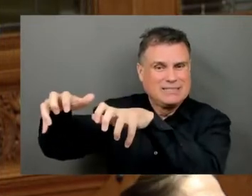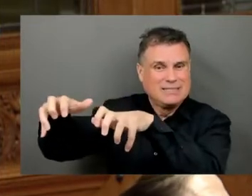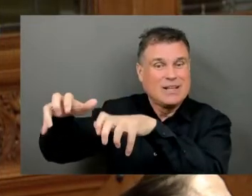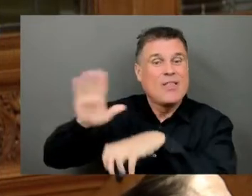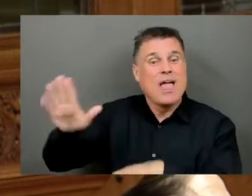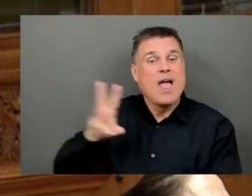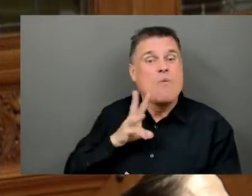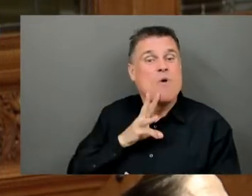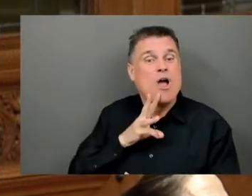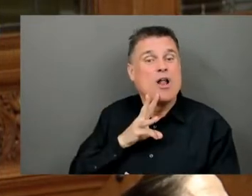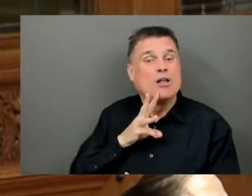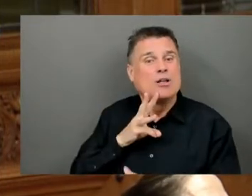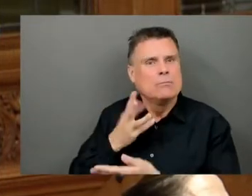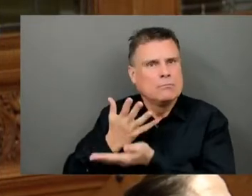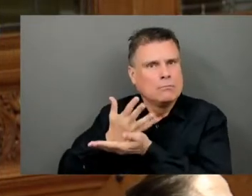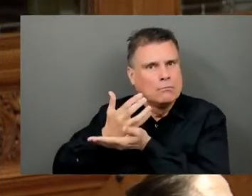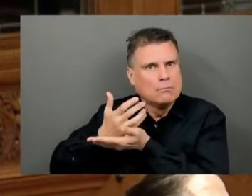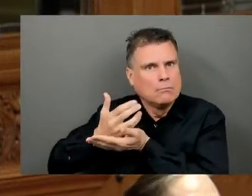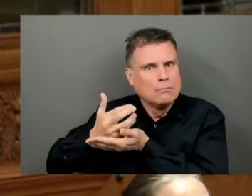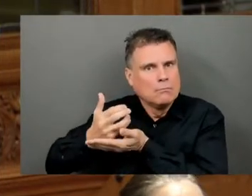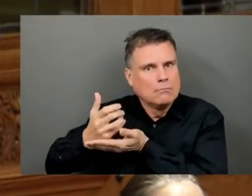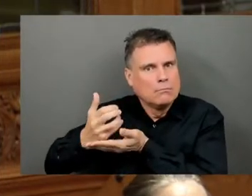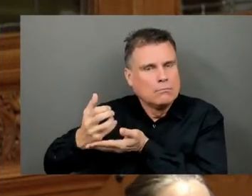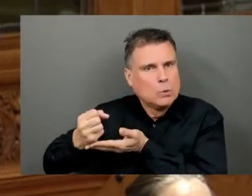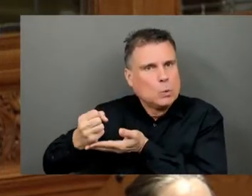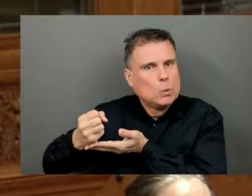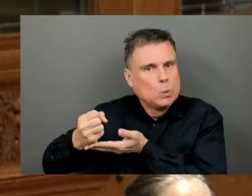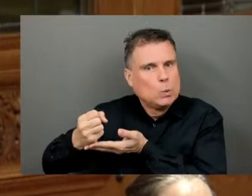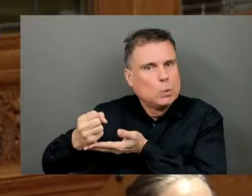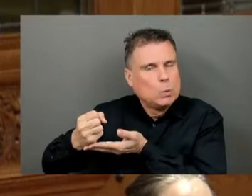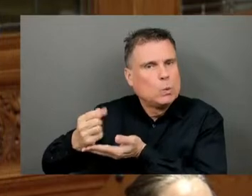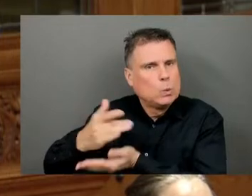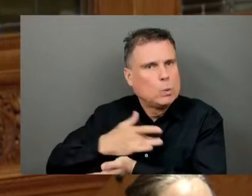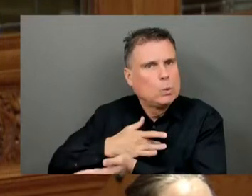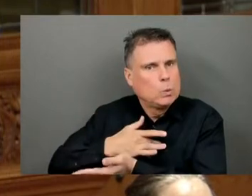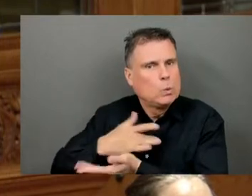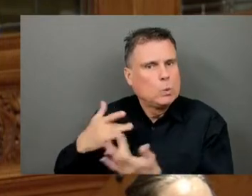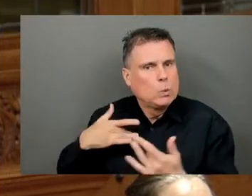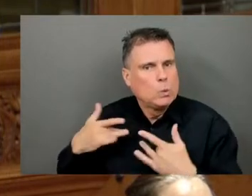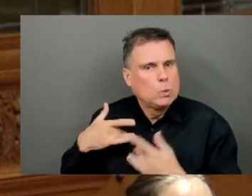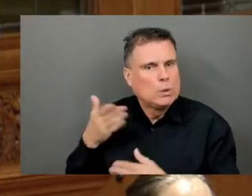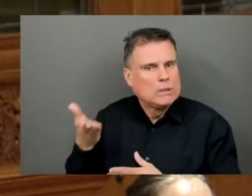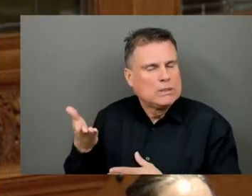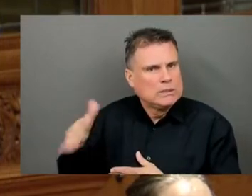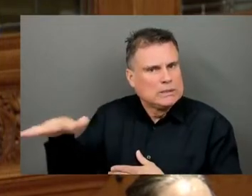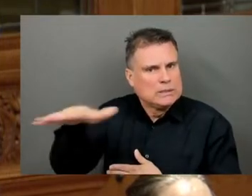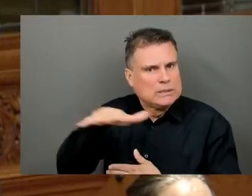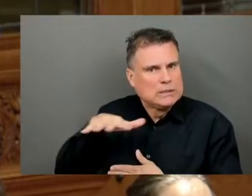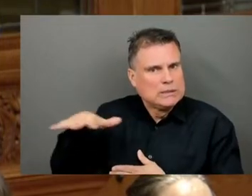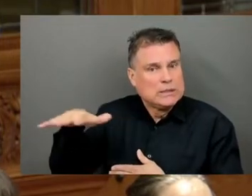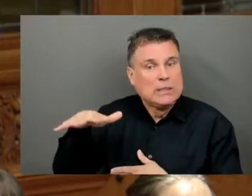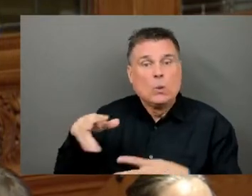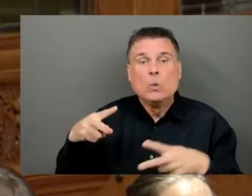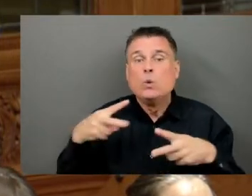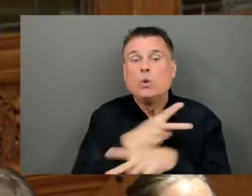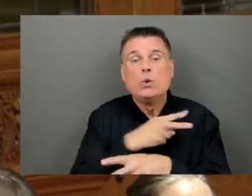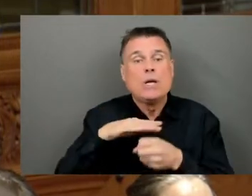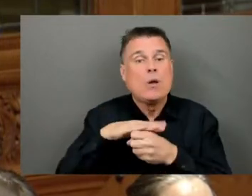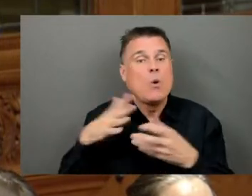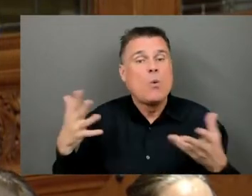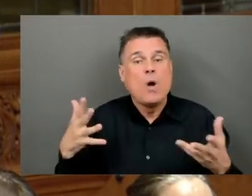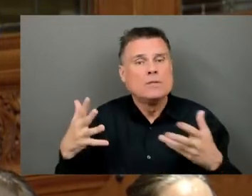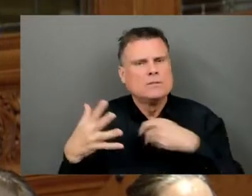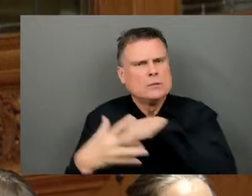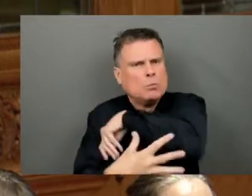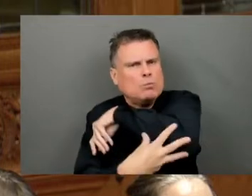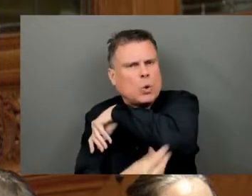water. Already neighbourhoods, and of course the poorest neighbourhoods, are dealing with a chronic shortage of water and are relying on either government